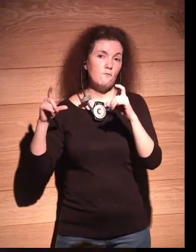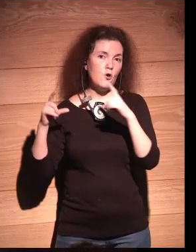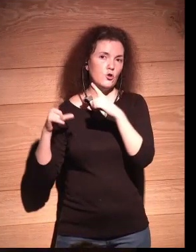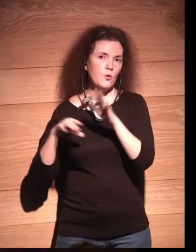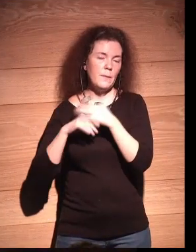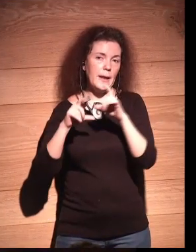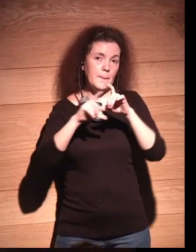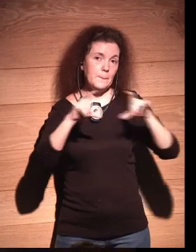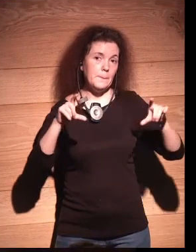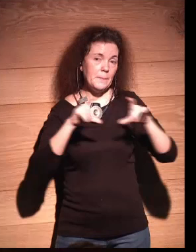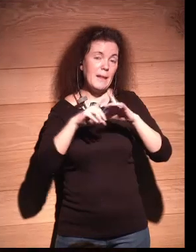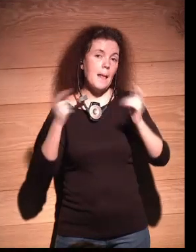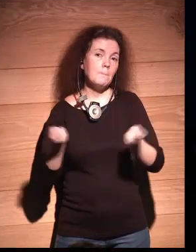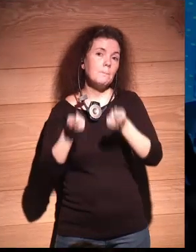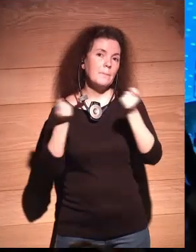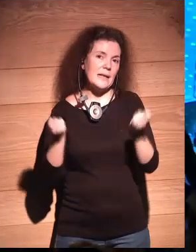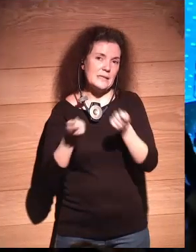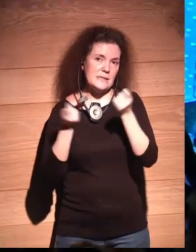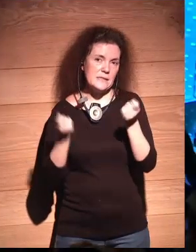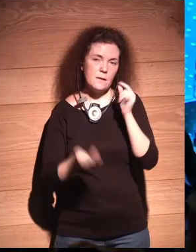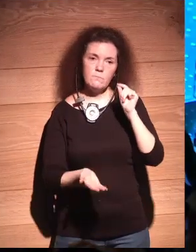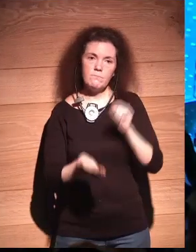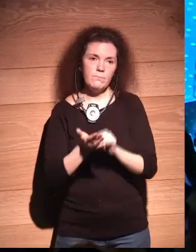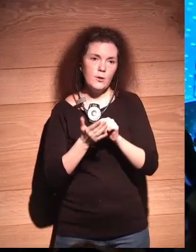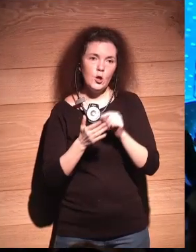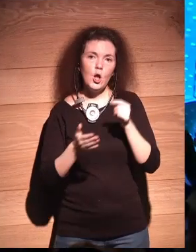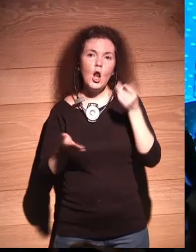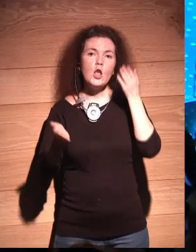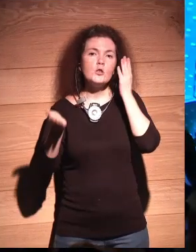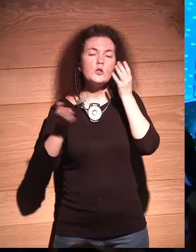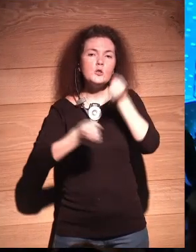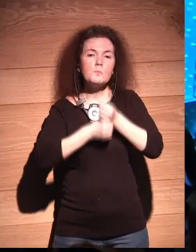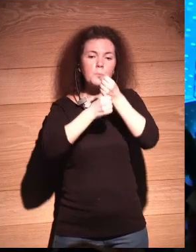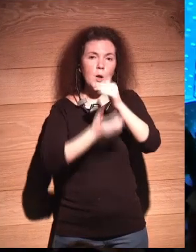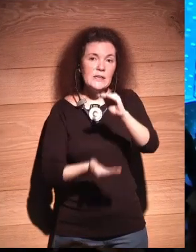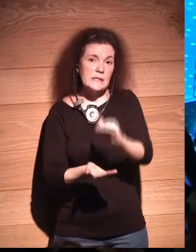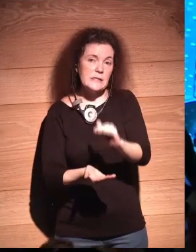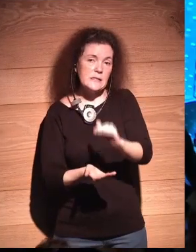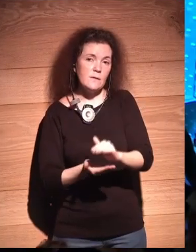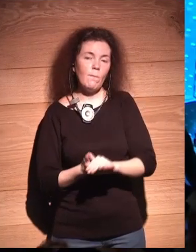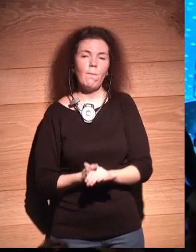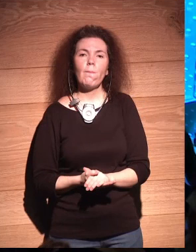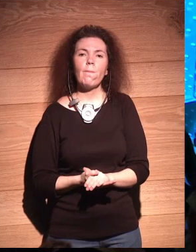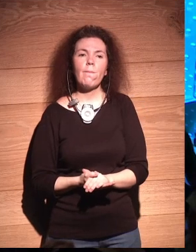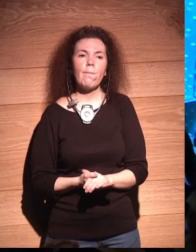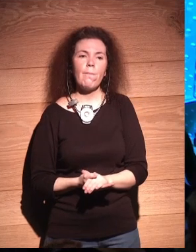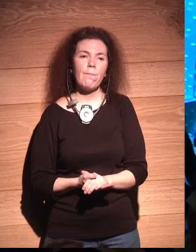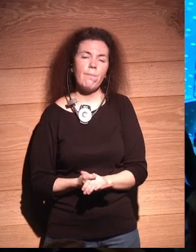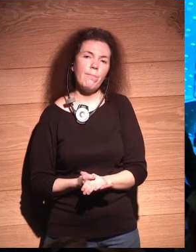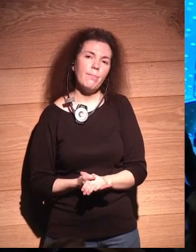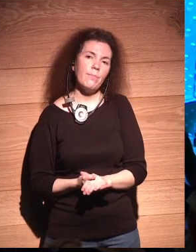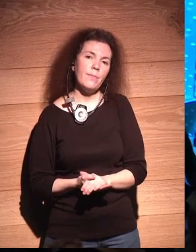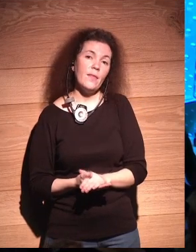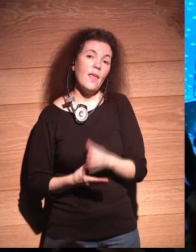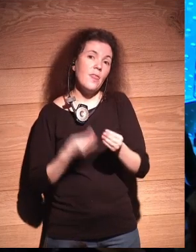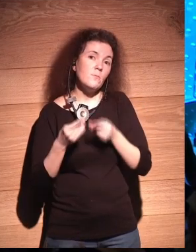Armory with all the miniature ponies. Came in, and we did these big posters that had nothing to do